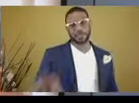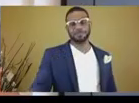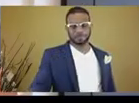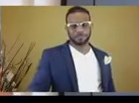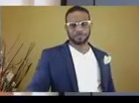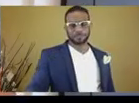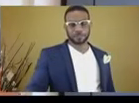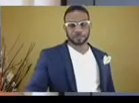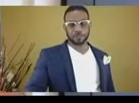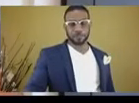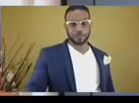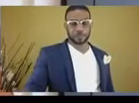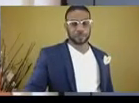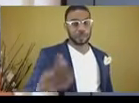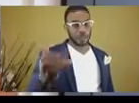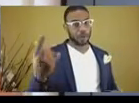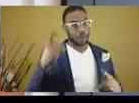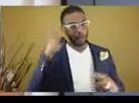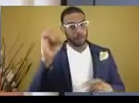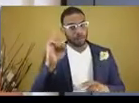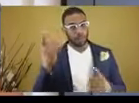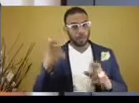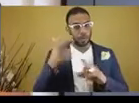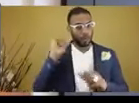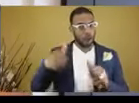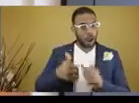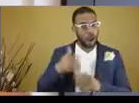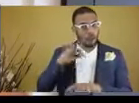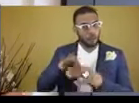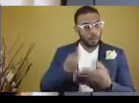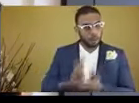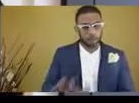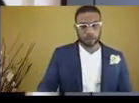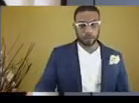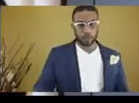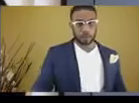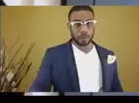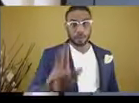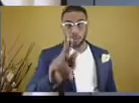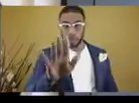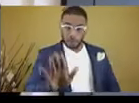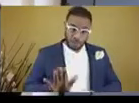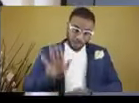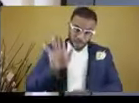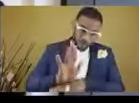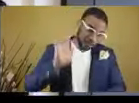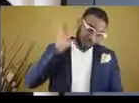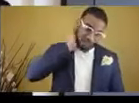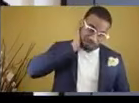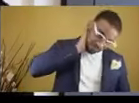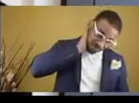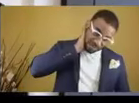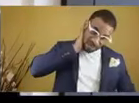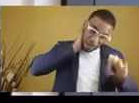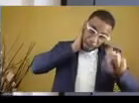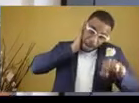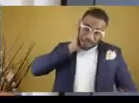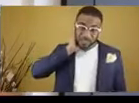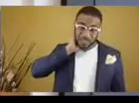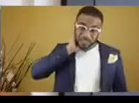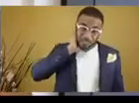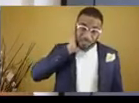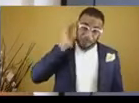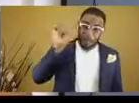still coming for the democracy and still coming for our voting rights. Is to keep your foot on their necks. I'm telling you. It's